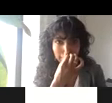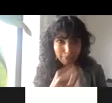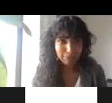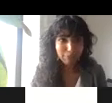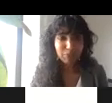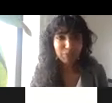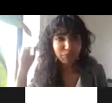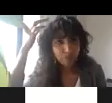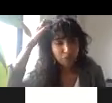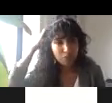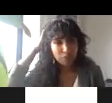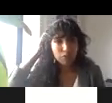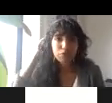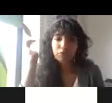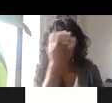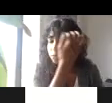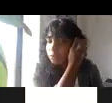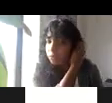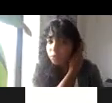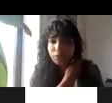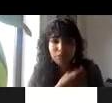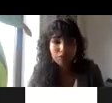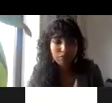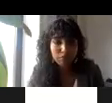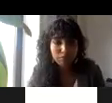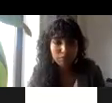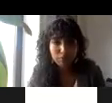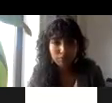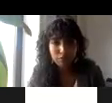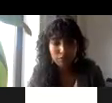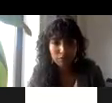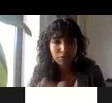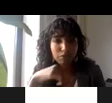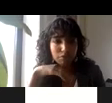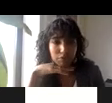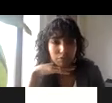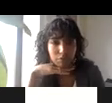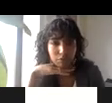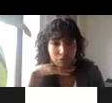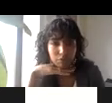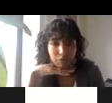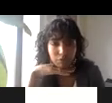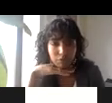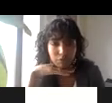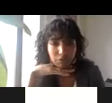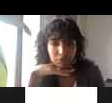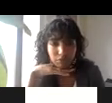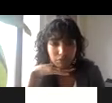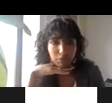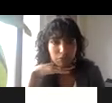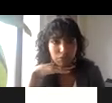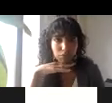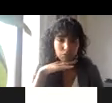Greetings and good evening, everyone. Ancient Song is really excited to be able to host this really